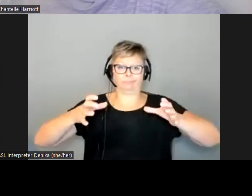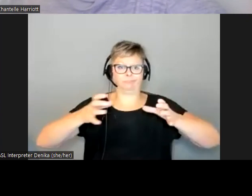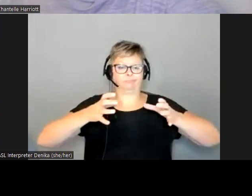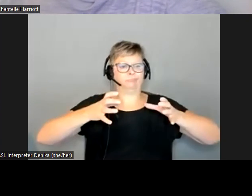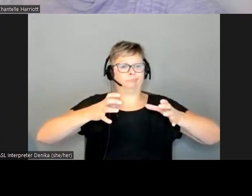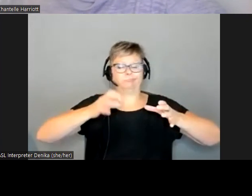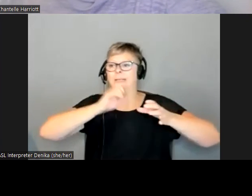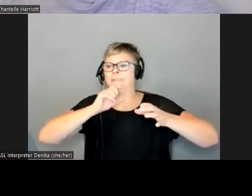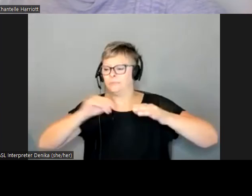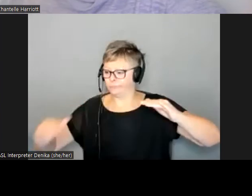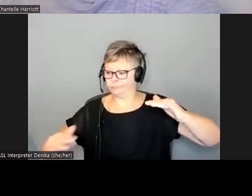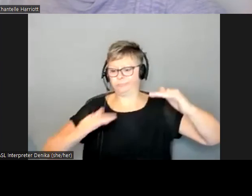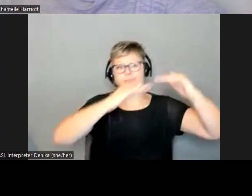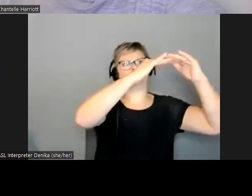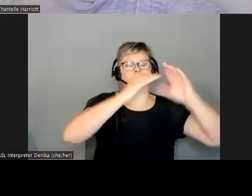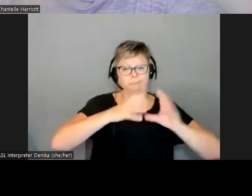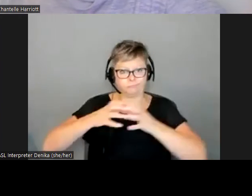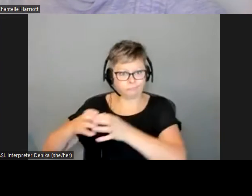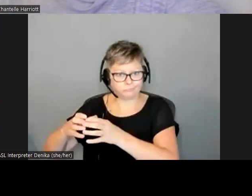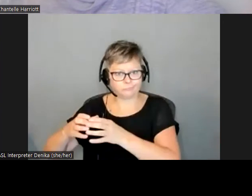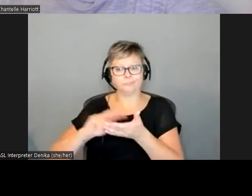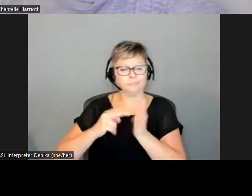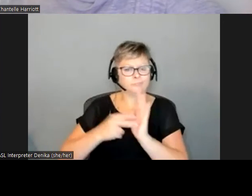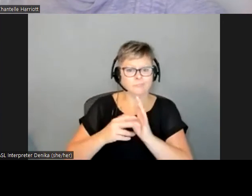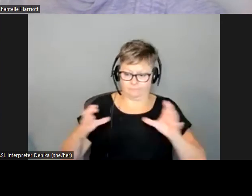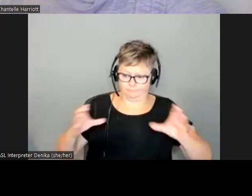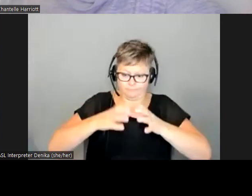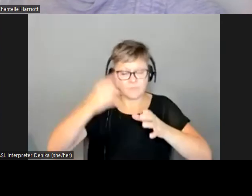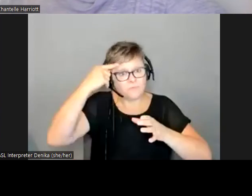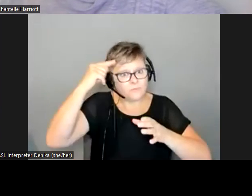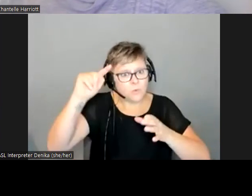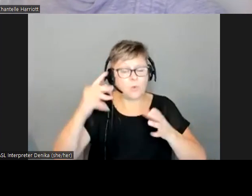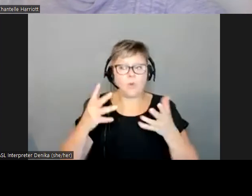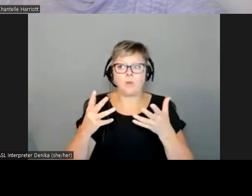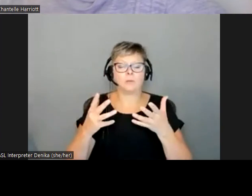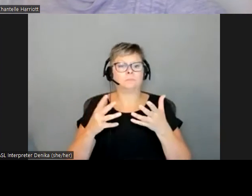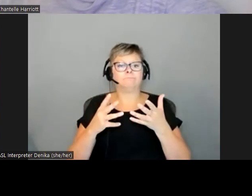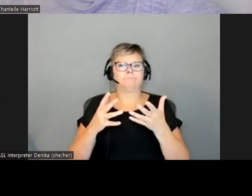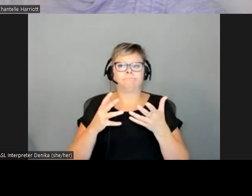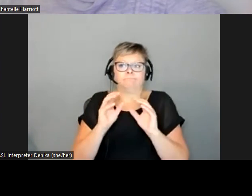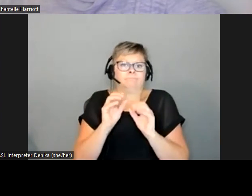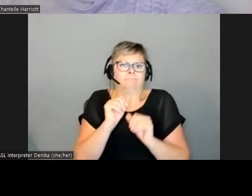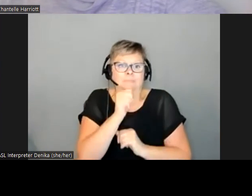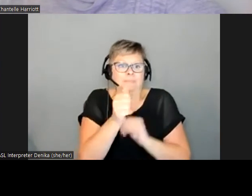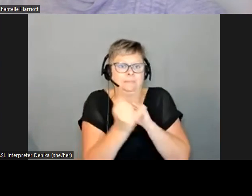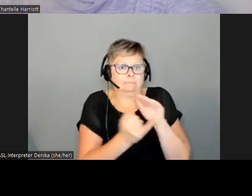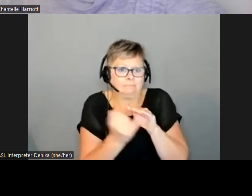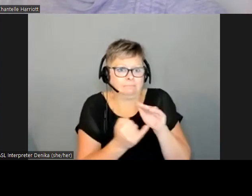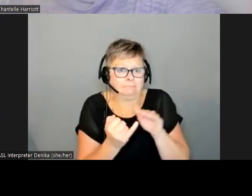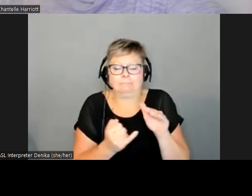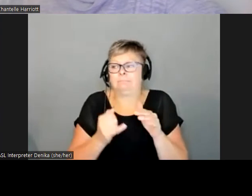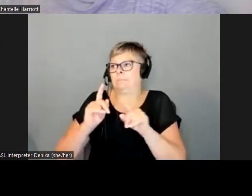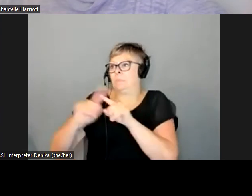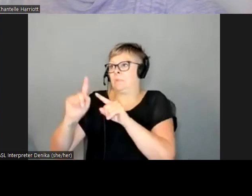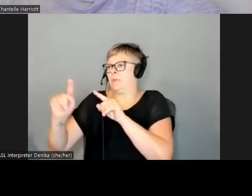help stave off social isolation, to help change mindsets that are quite ageist, and as